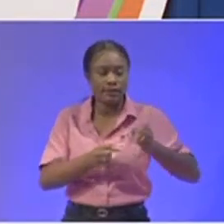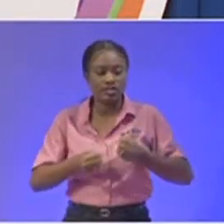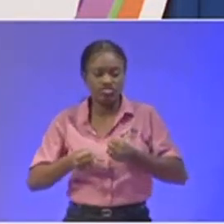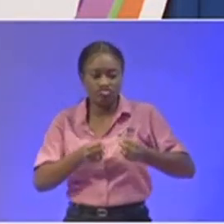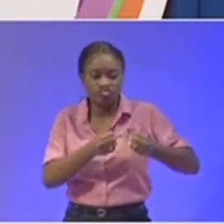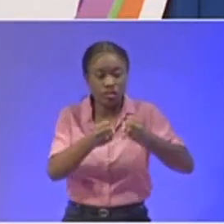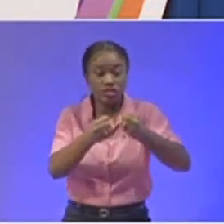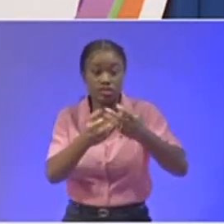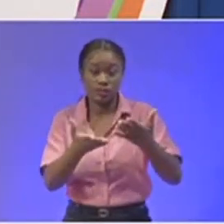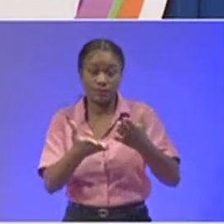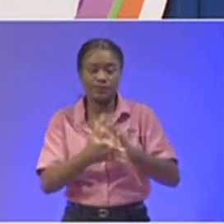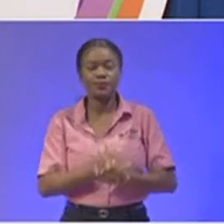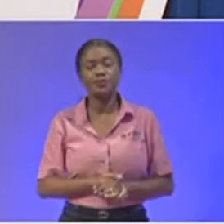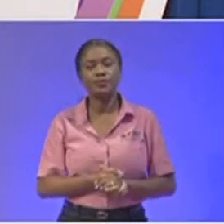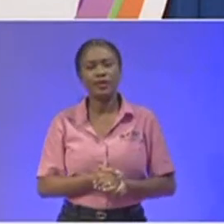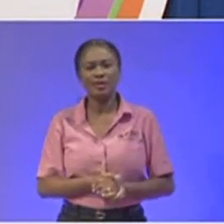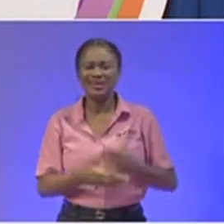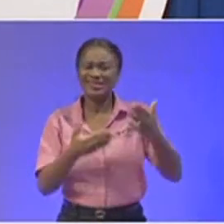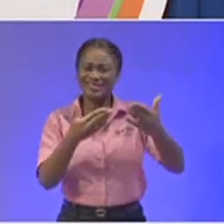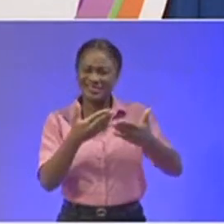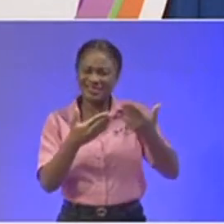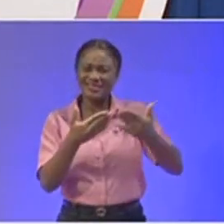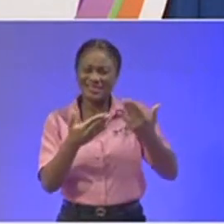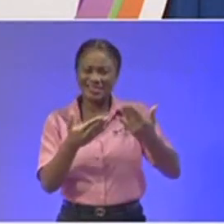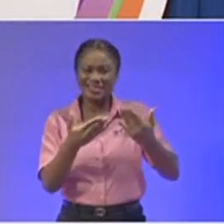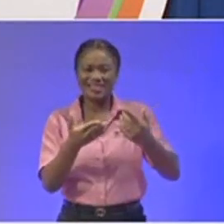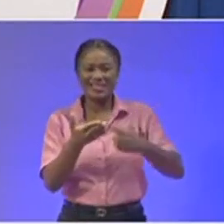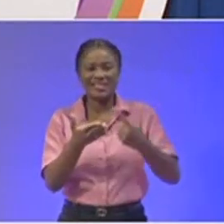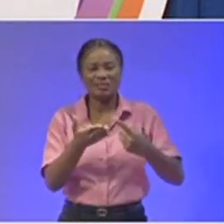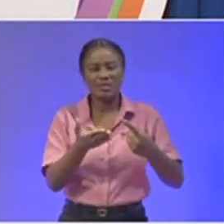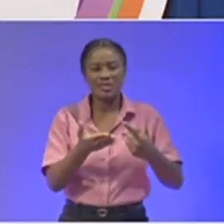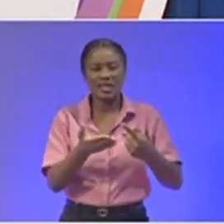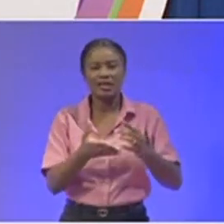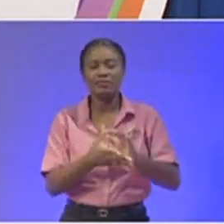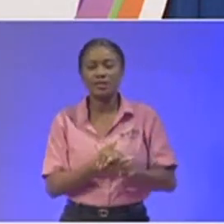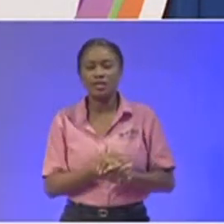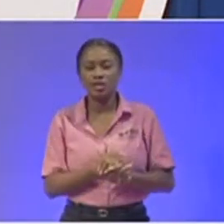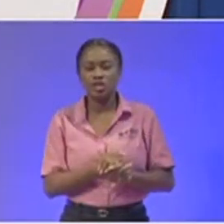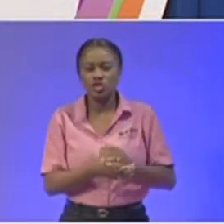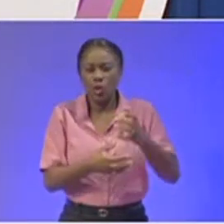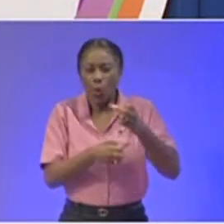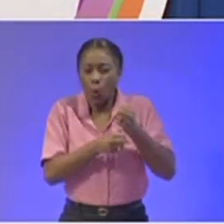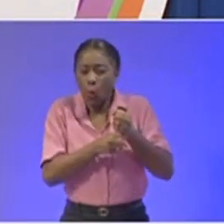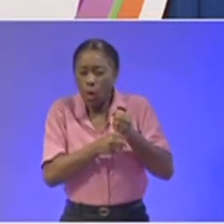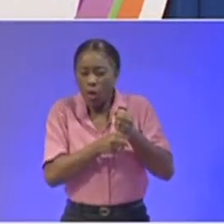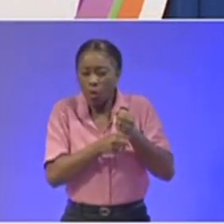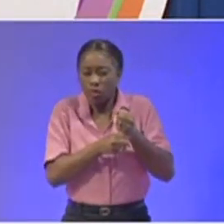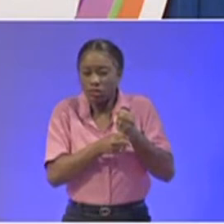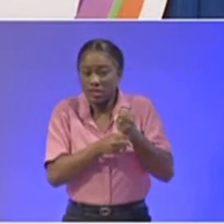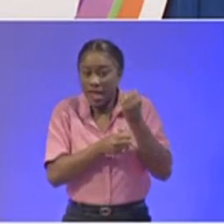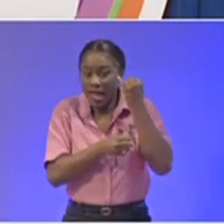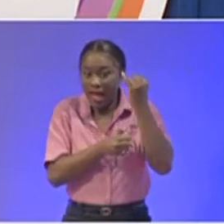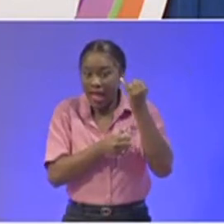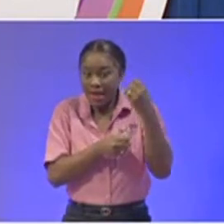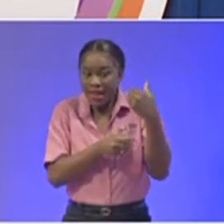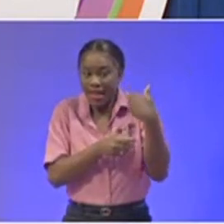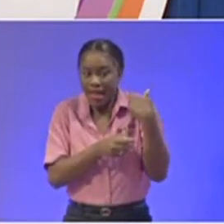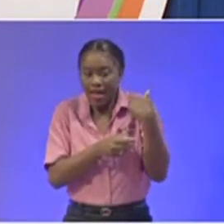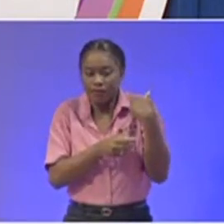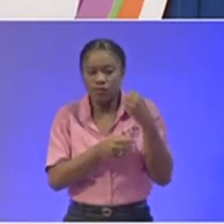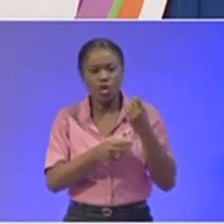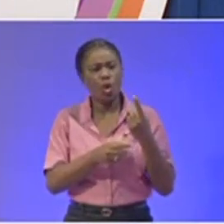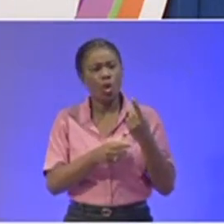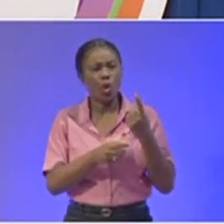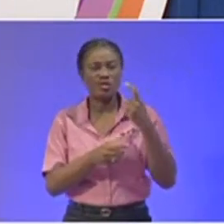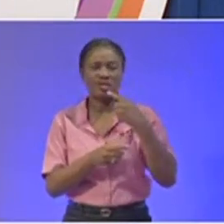Dr. Skerritt, it is easy sometimes to hold on to a position that you have had for a while, as opposed to saying, okay, well, that